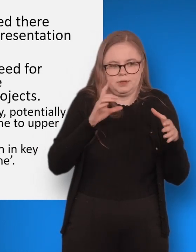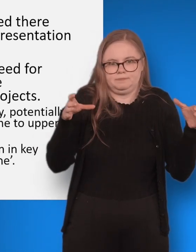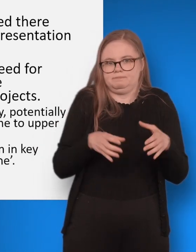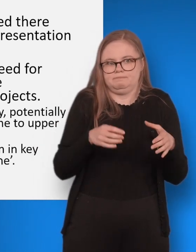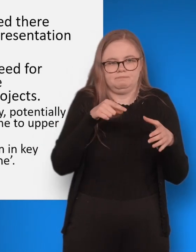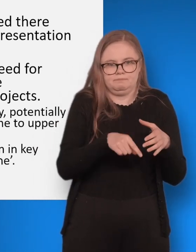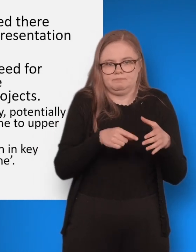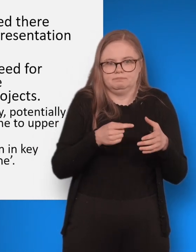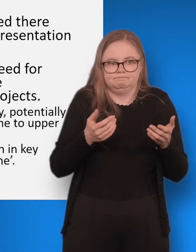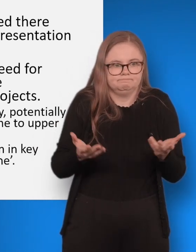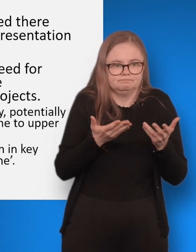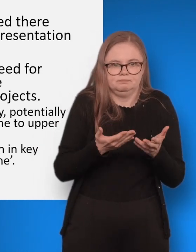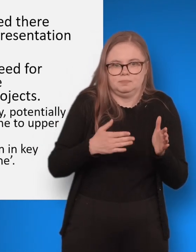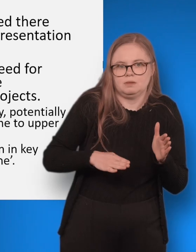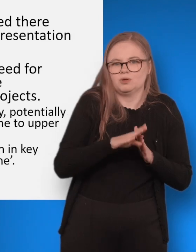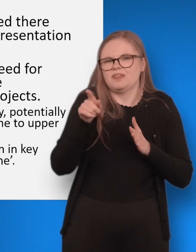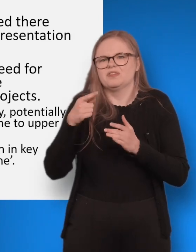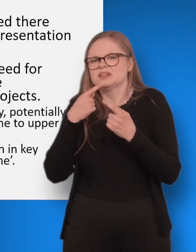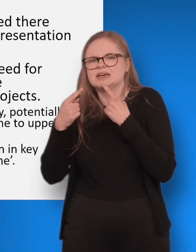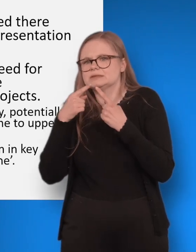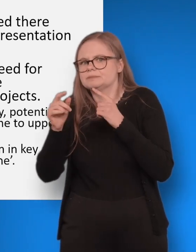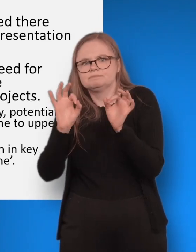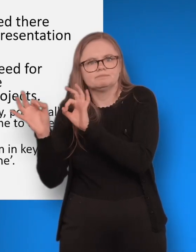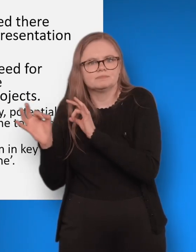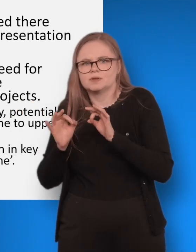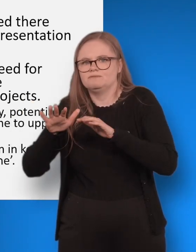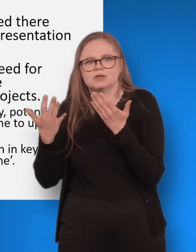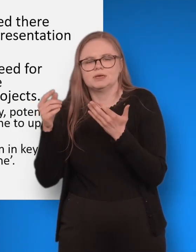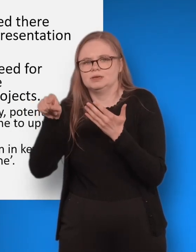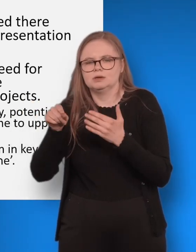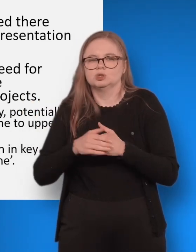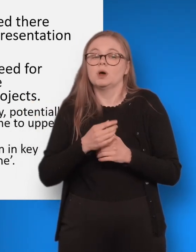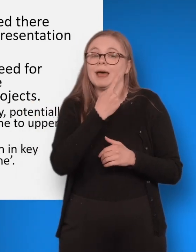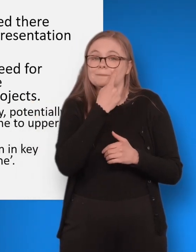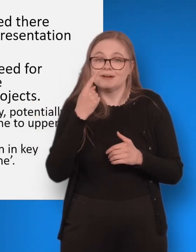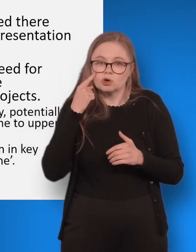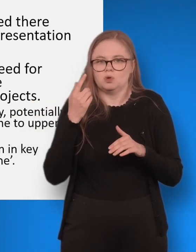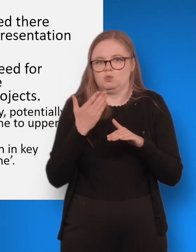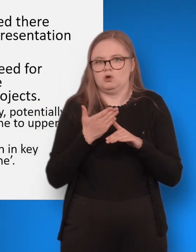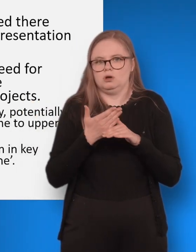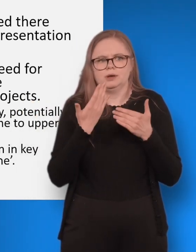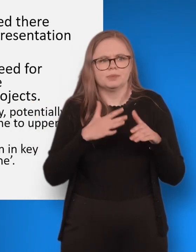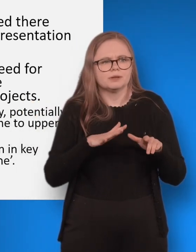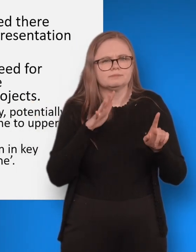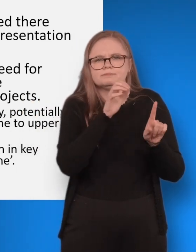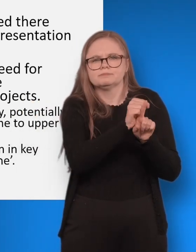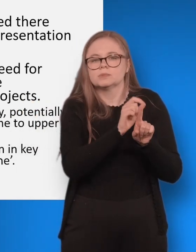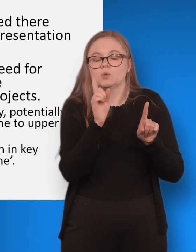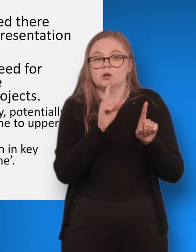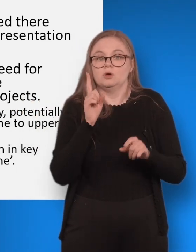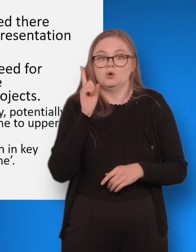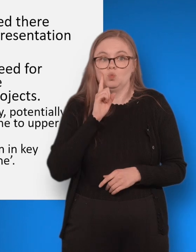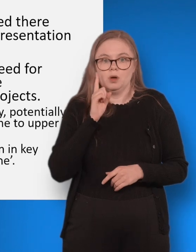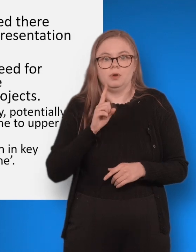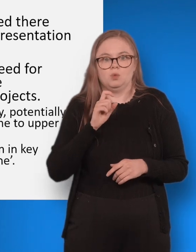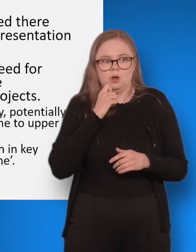that we don't see in the data at all. So empirical work has found that women are more likely